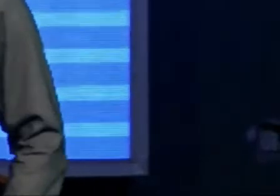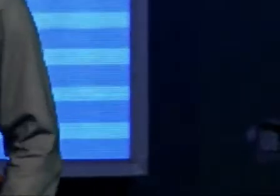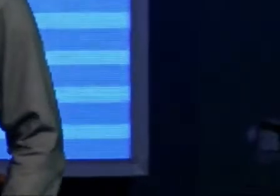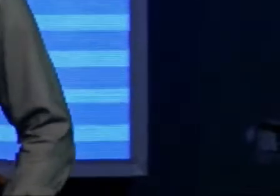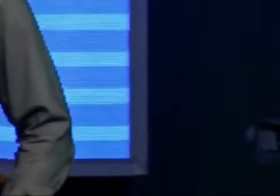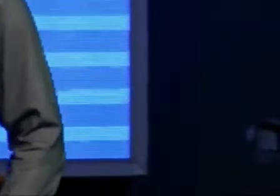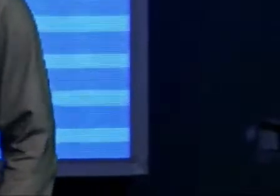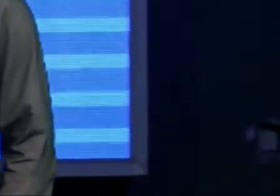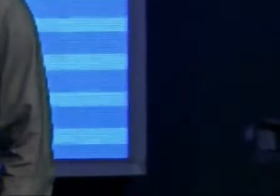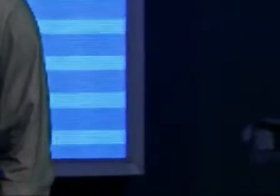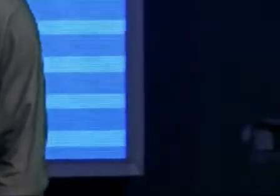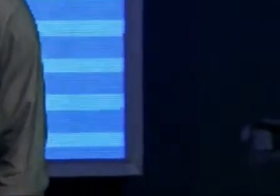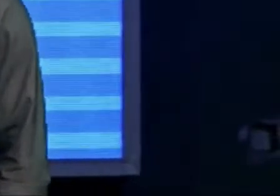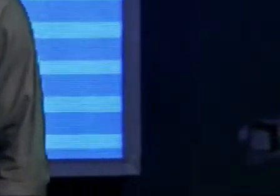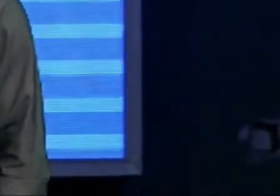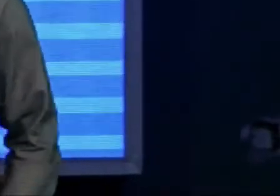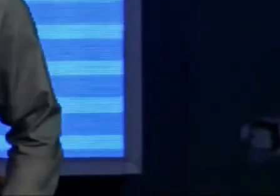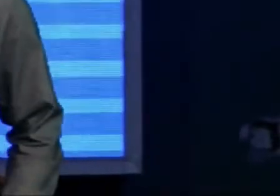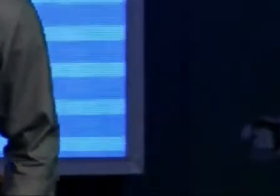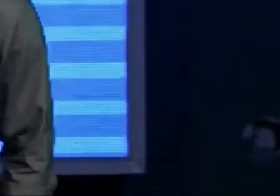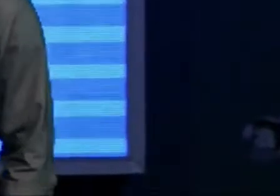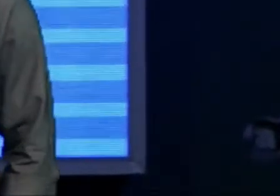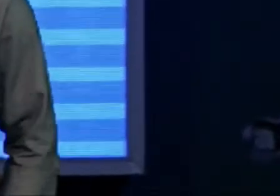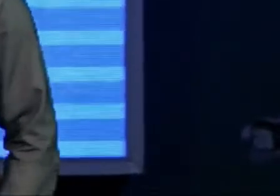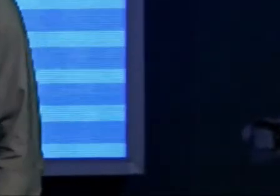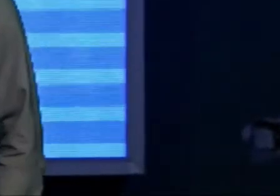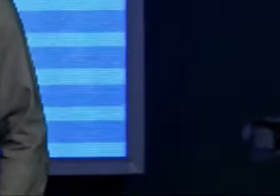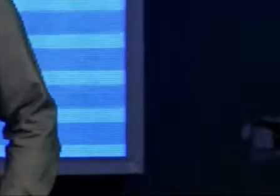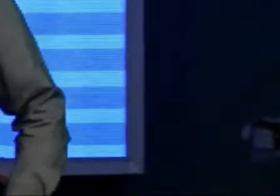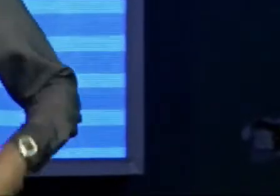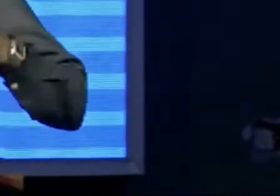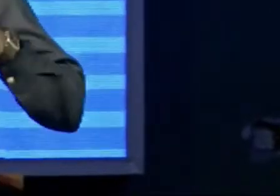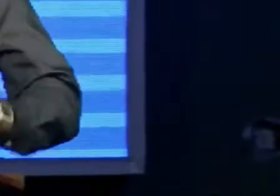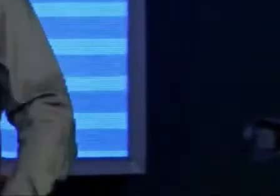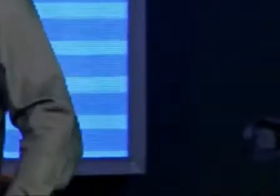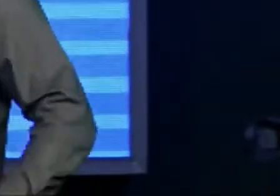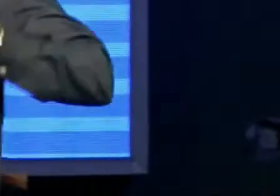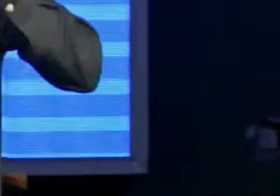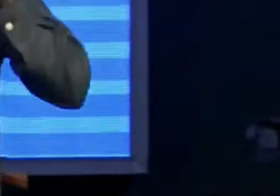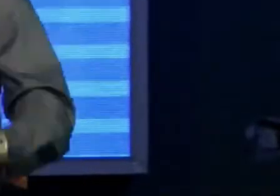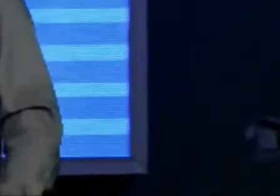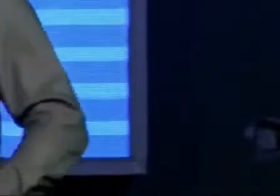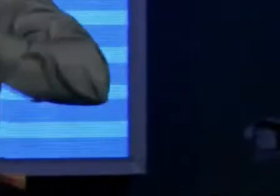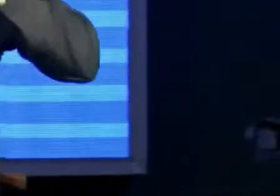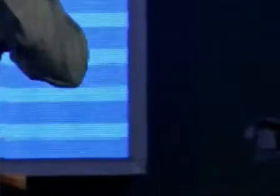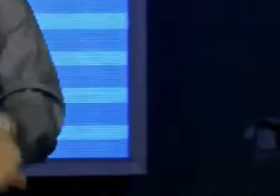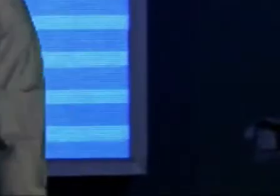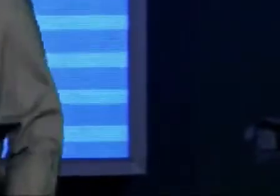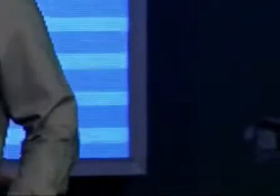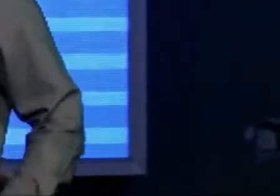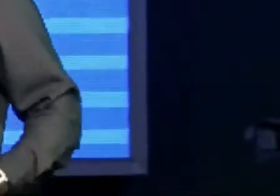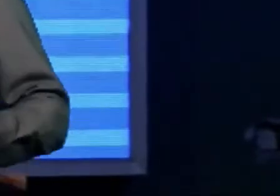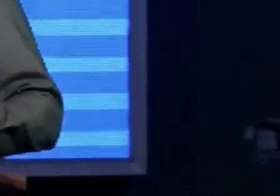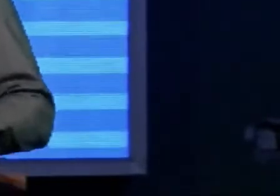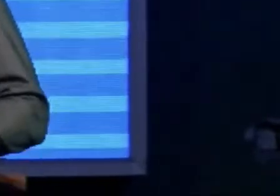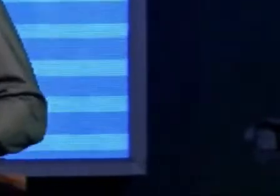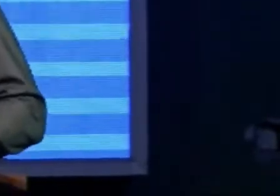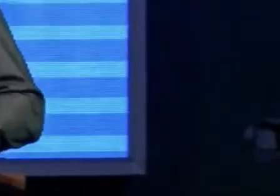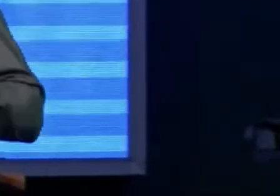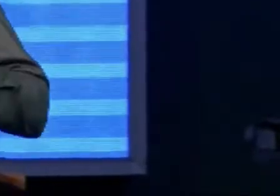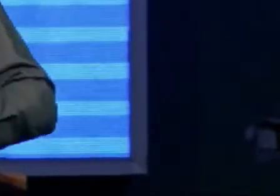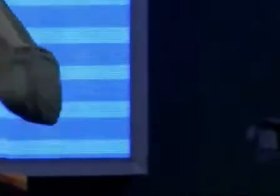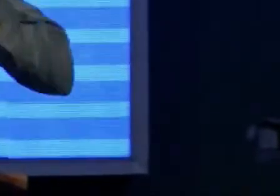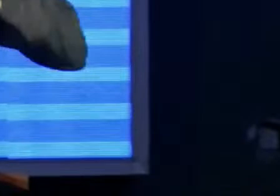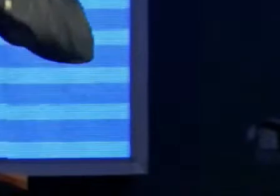before time. It wasn't by prayer, it's by planning. Do you understand what I'm saying? People had to intentionally think about it.